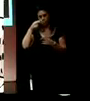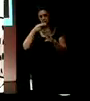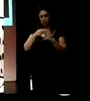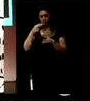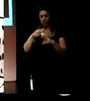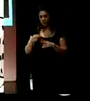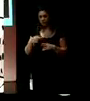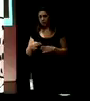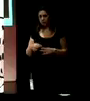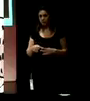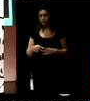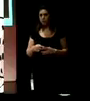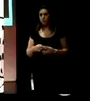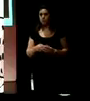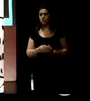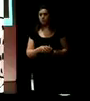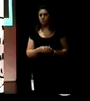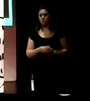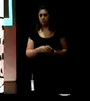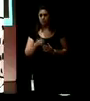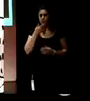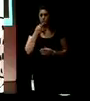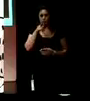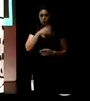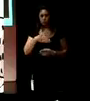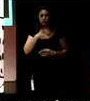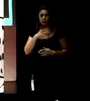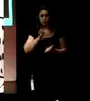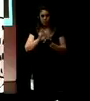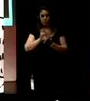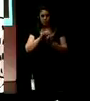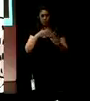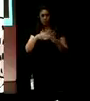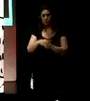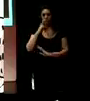satisfied were you with accessible services. So we see the blue part is